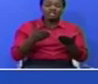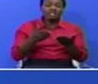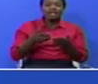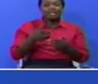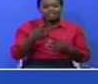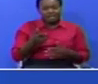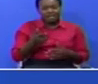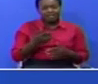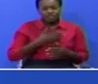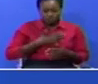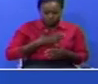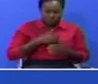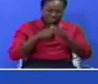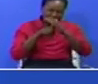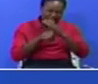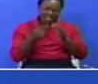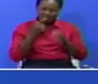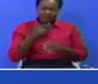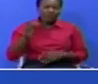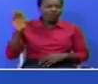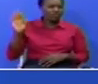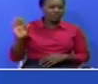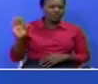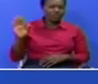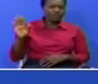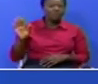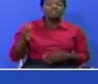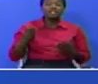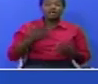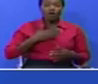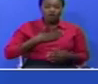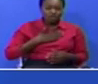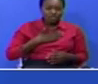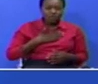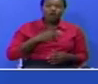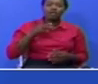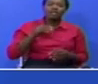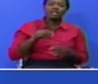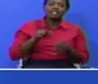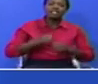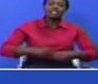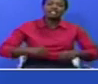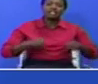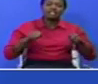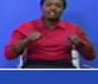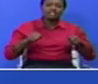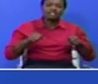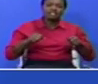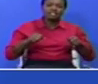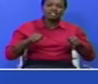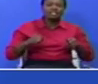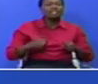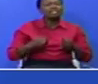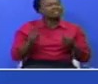under oath. Now, the chair of the Health Committee, Honorable Rachel Nyamai, did not given to